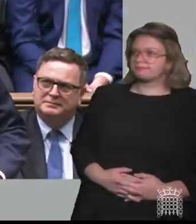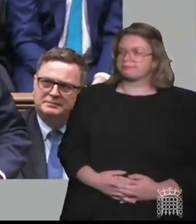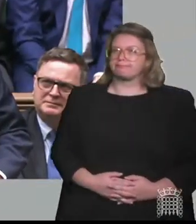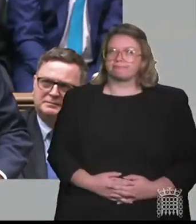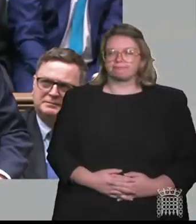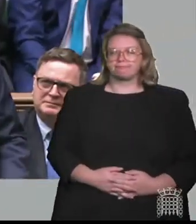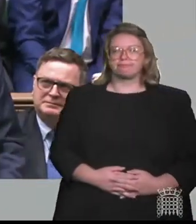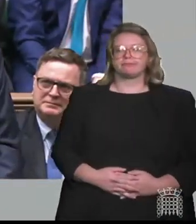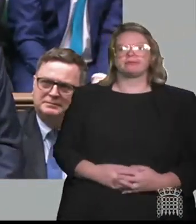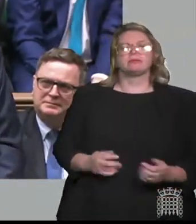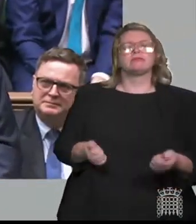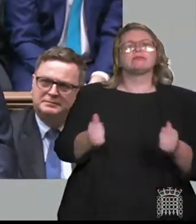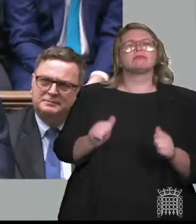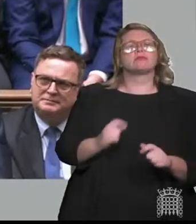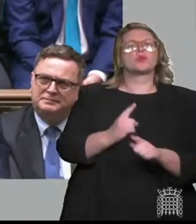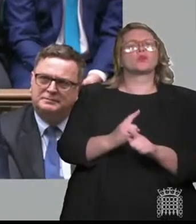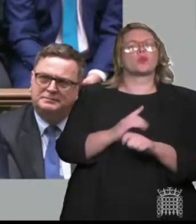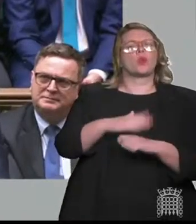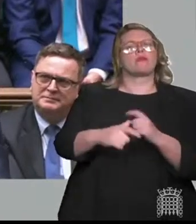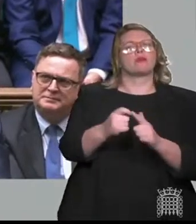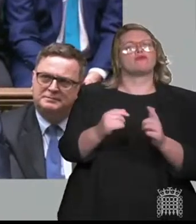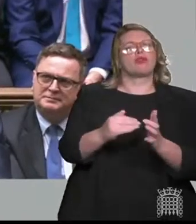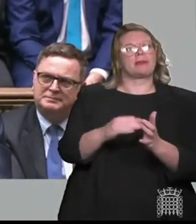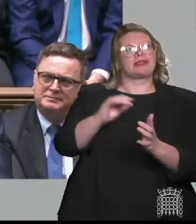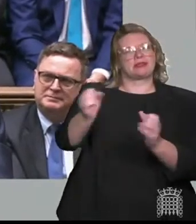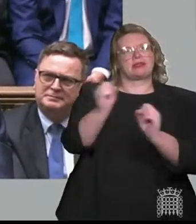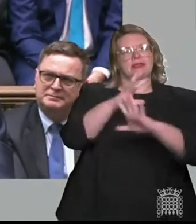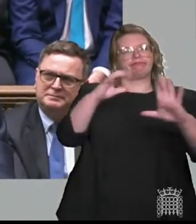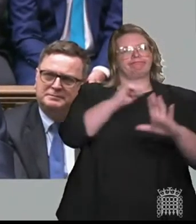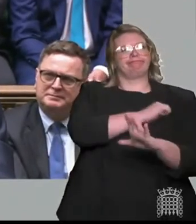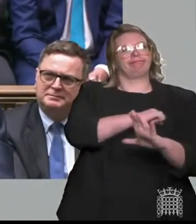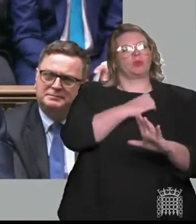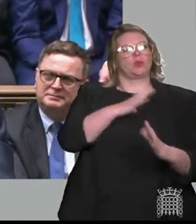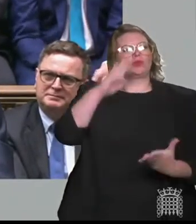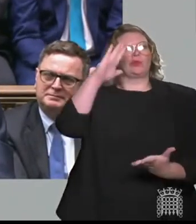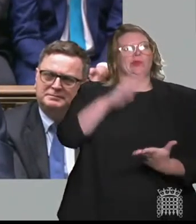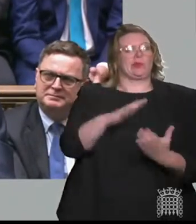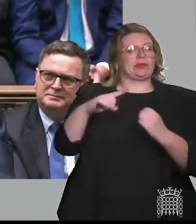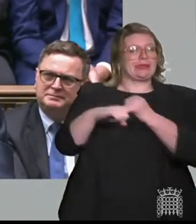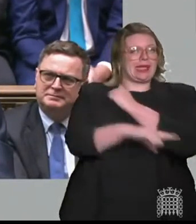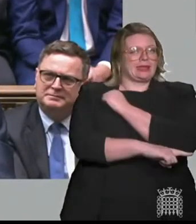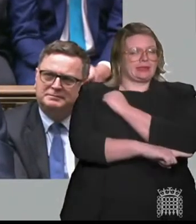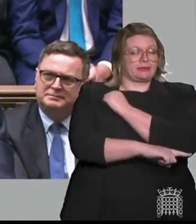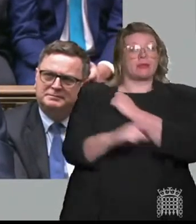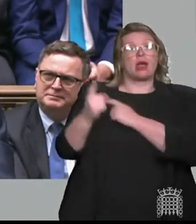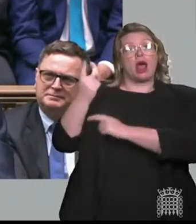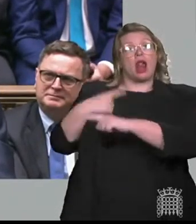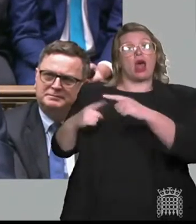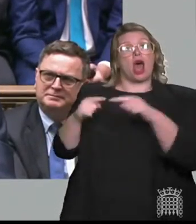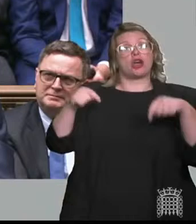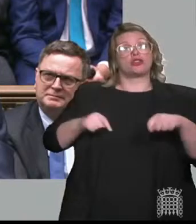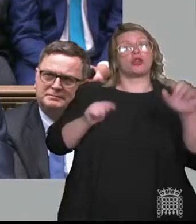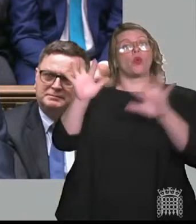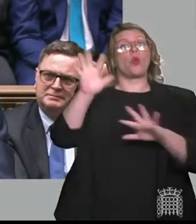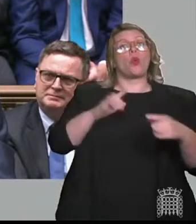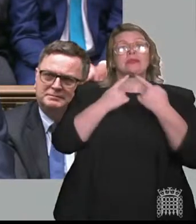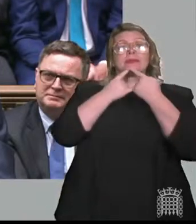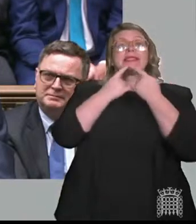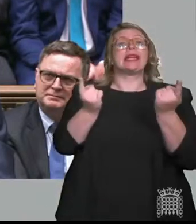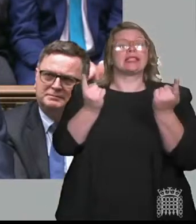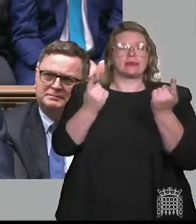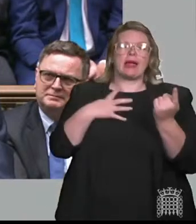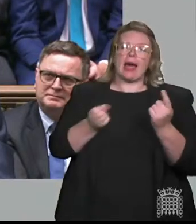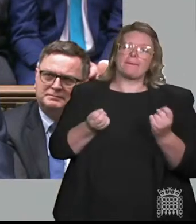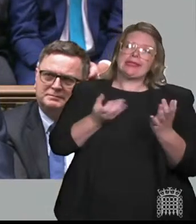debt. Before I took difficult decisions in last year's autumn statement, debt was predicted to rise